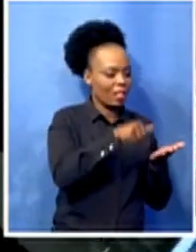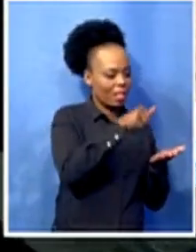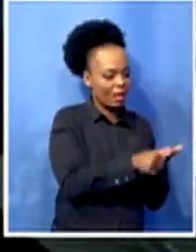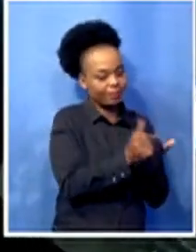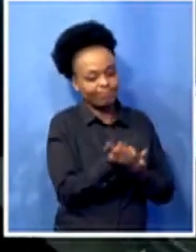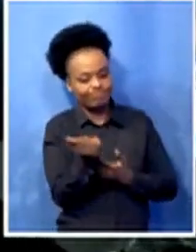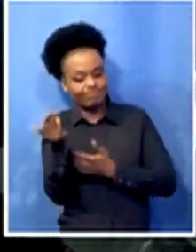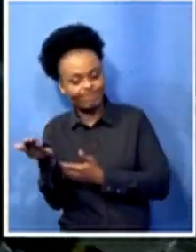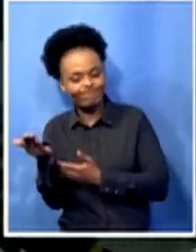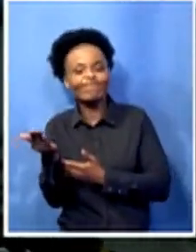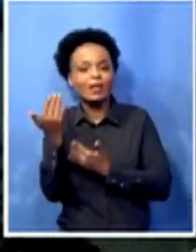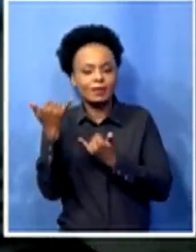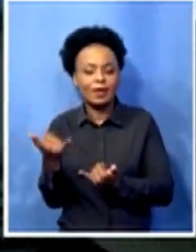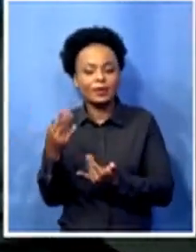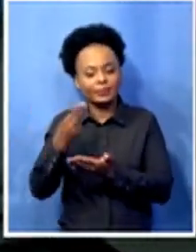one of the